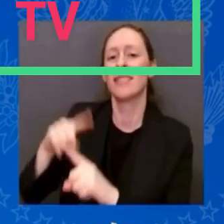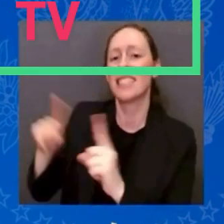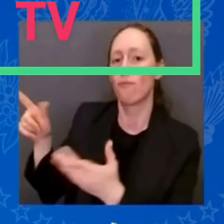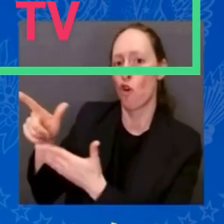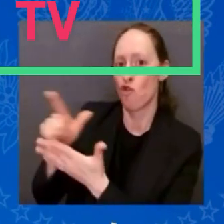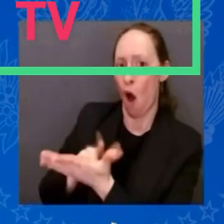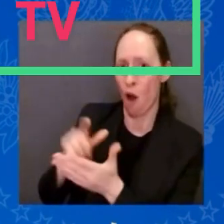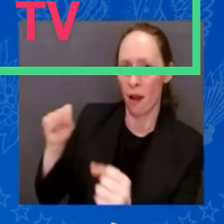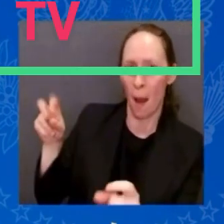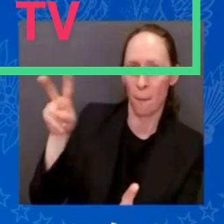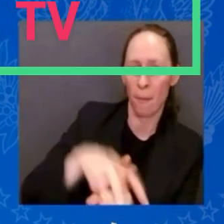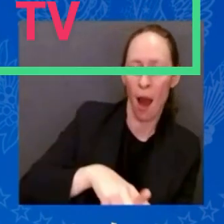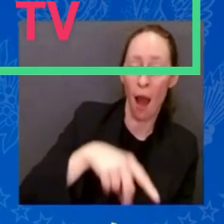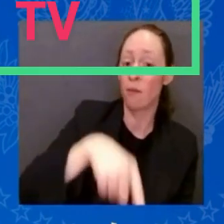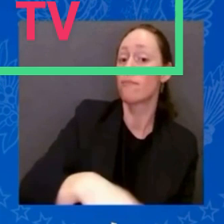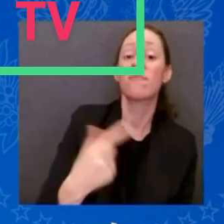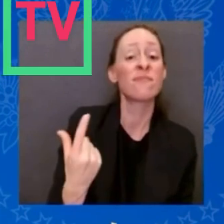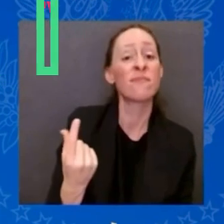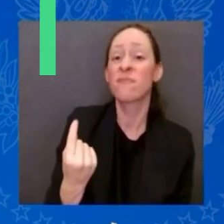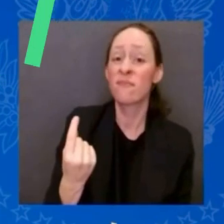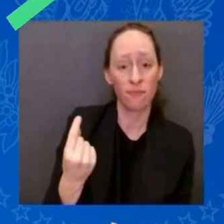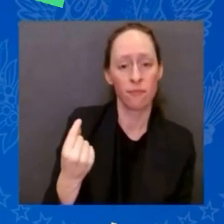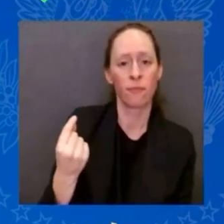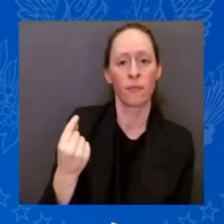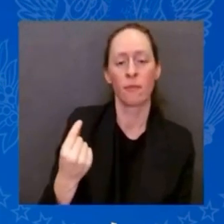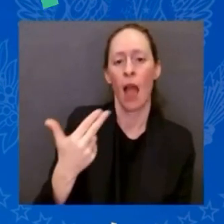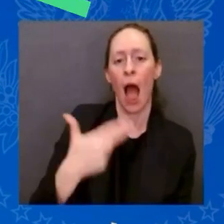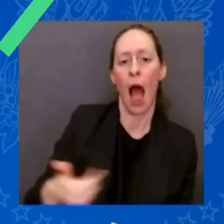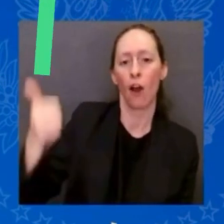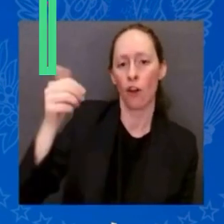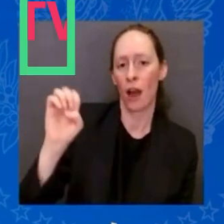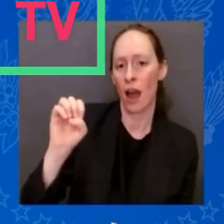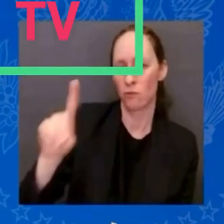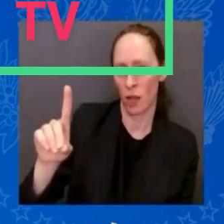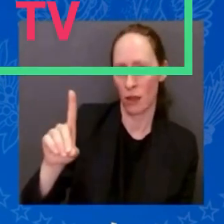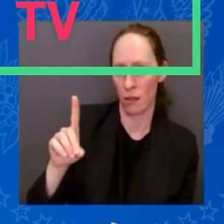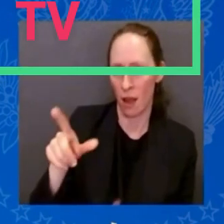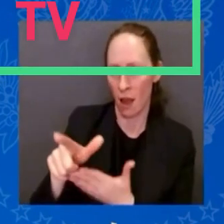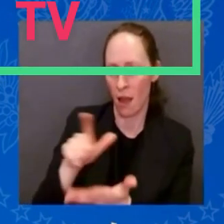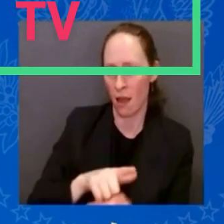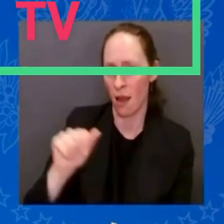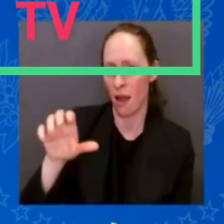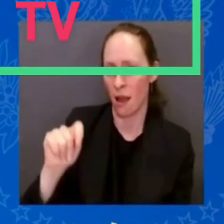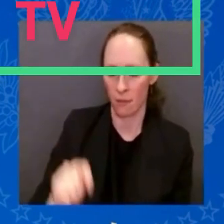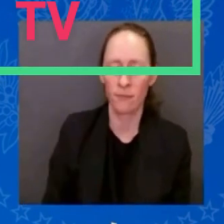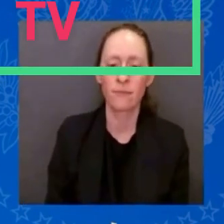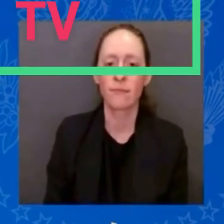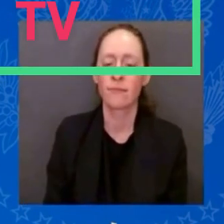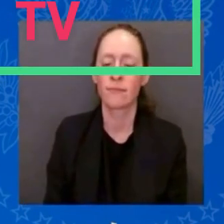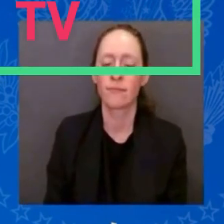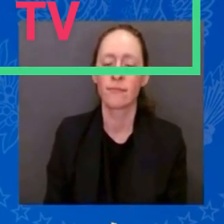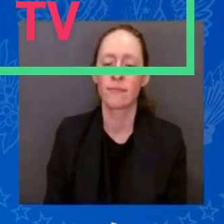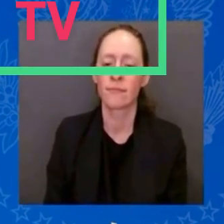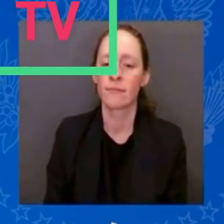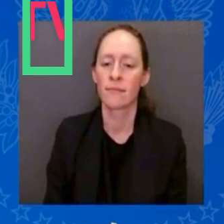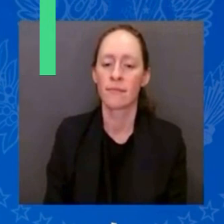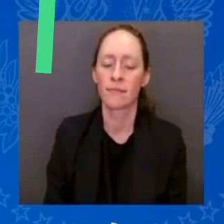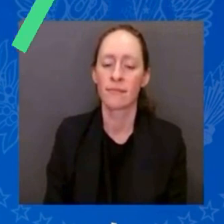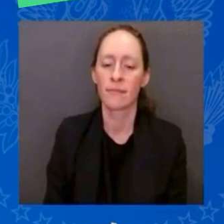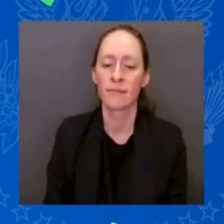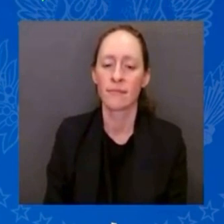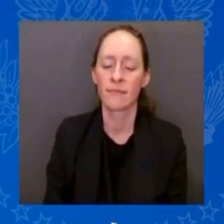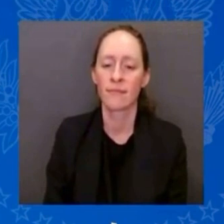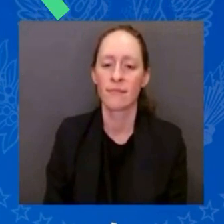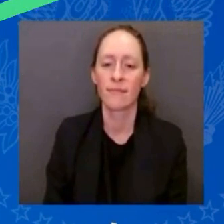Act. That will allow Secretary Cardona, who's with me today, to compromise, waive, or release